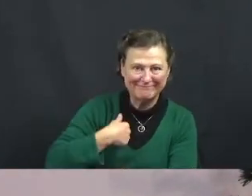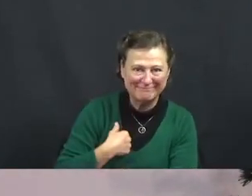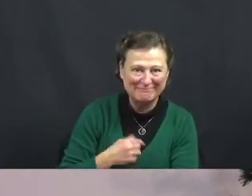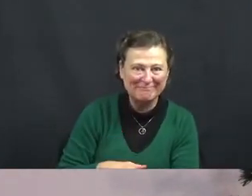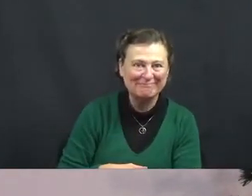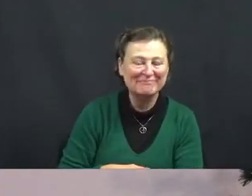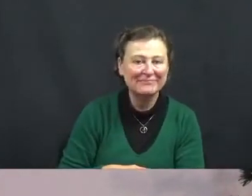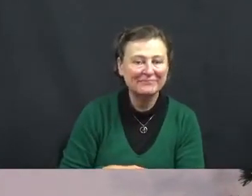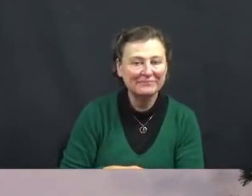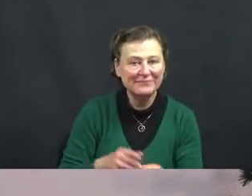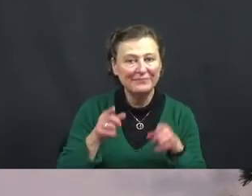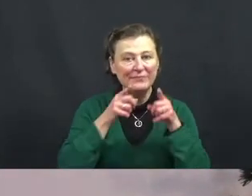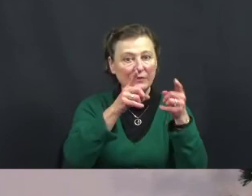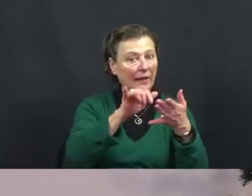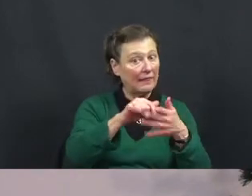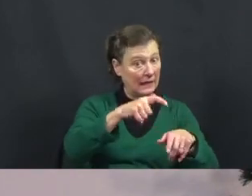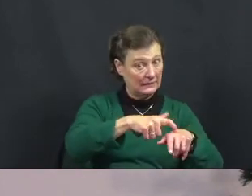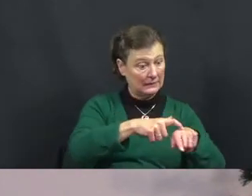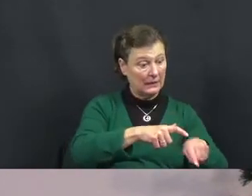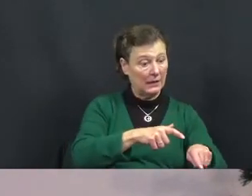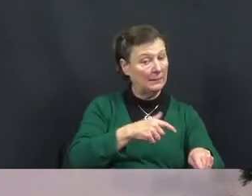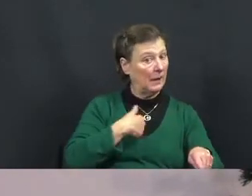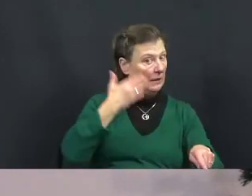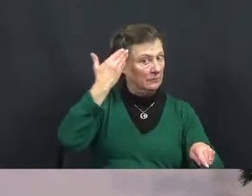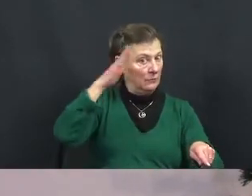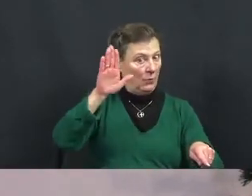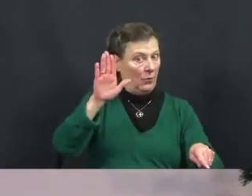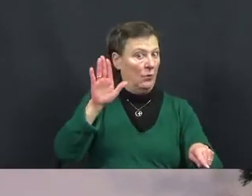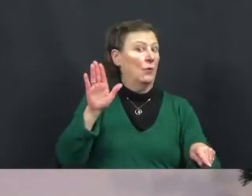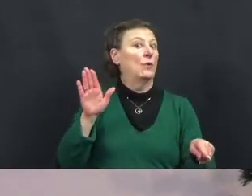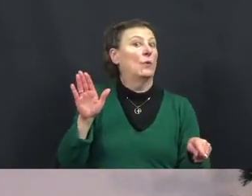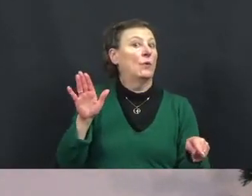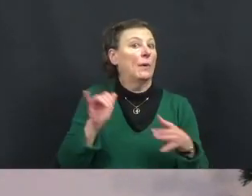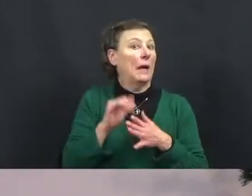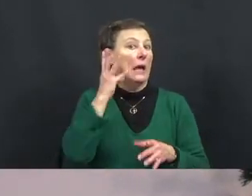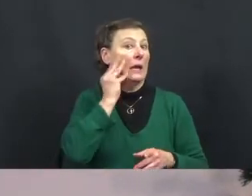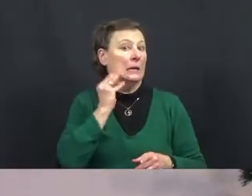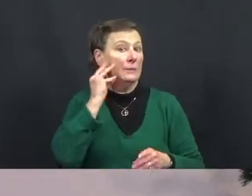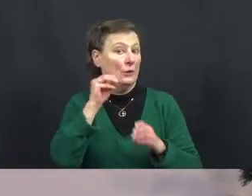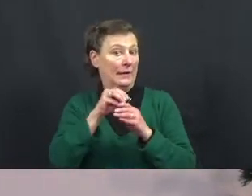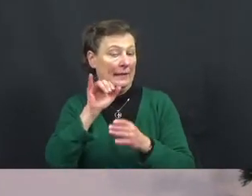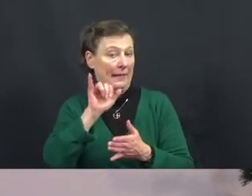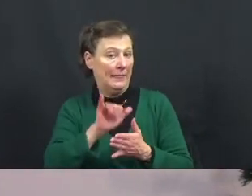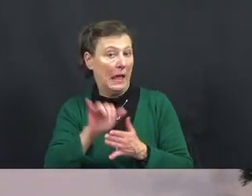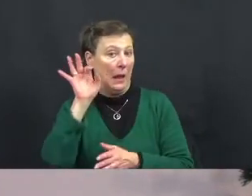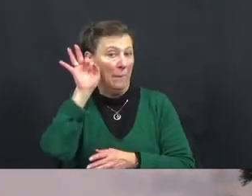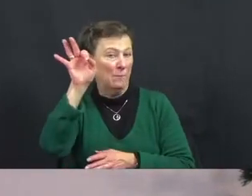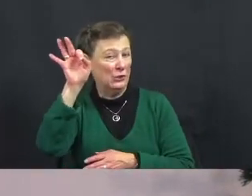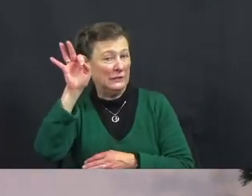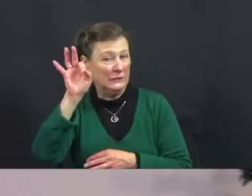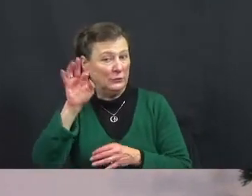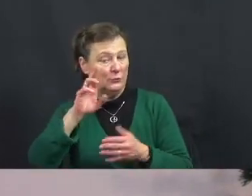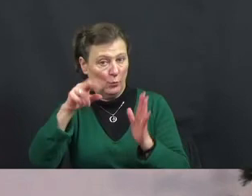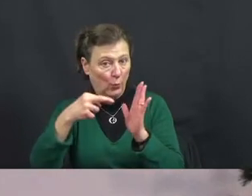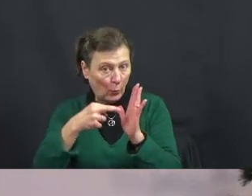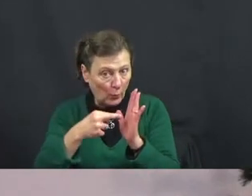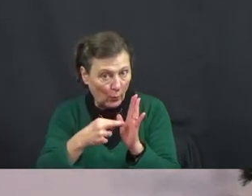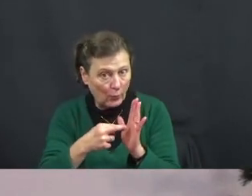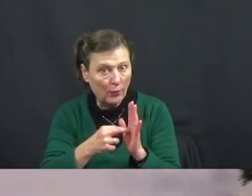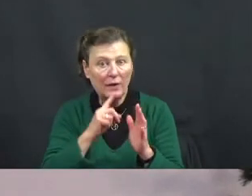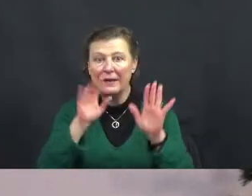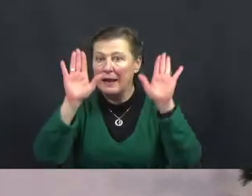Unbeknownst to me at the time, my experience in this evangelical role would prove to be